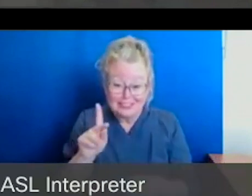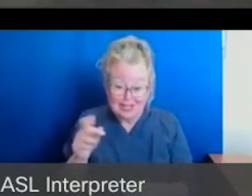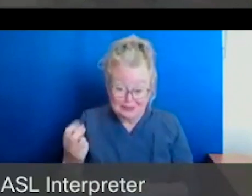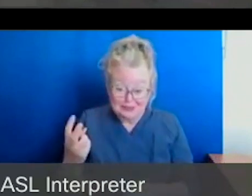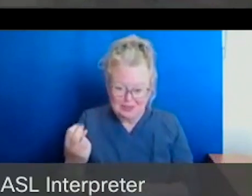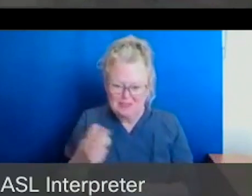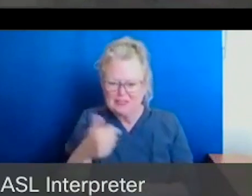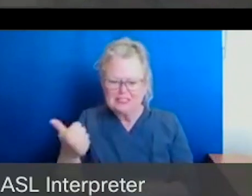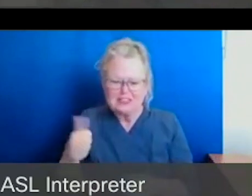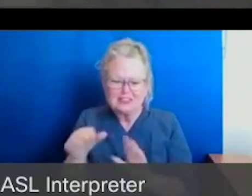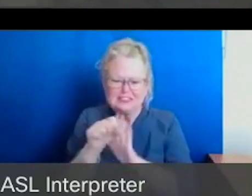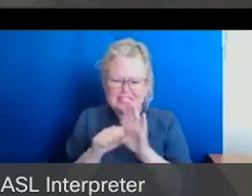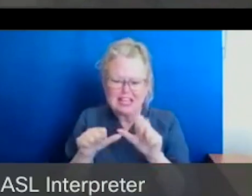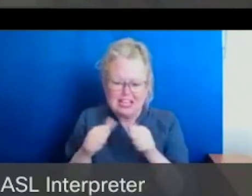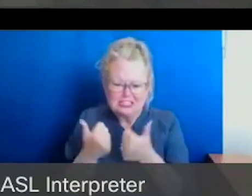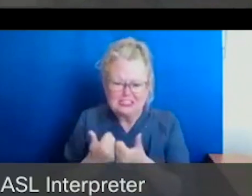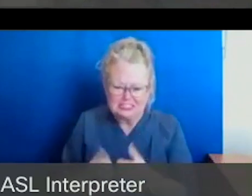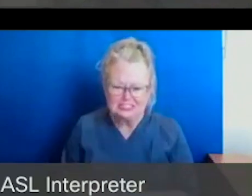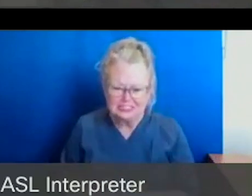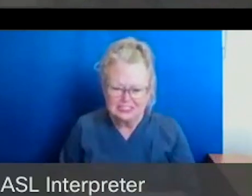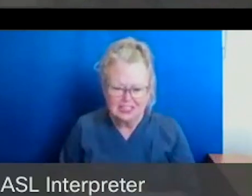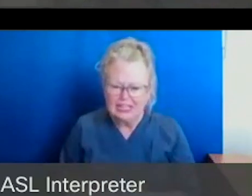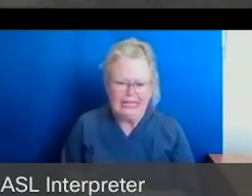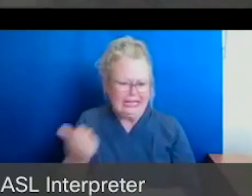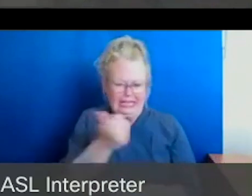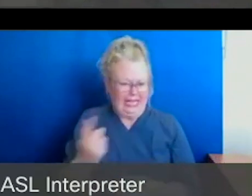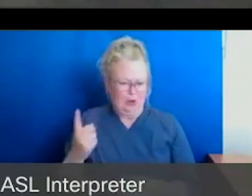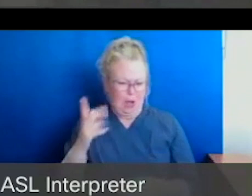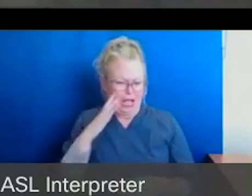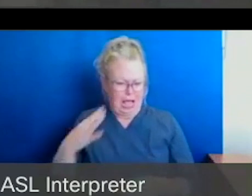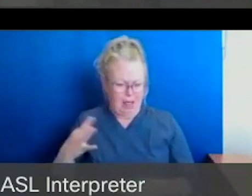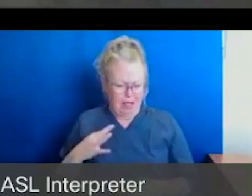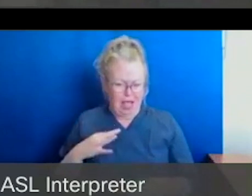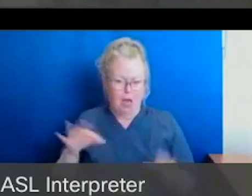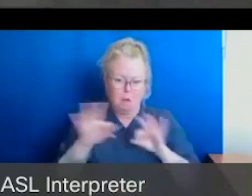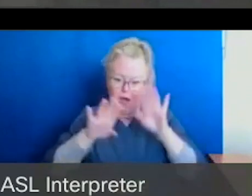again, those agencies can all take part, but the